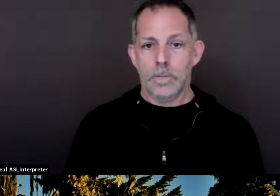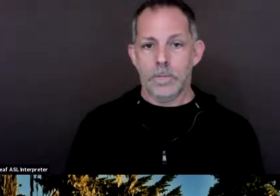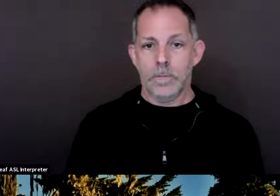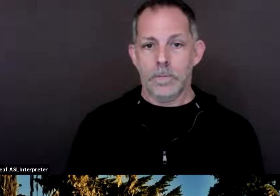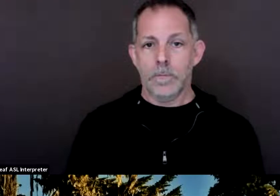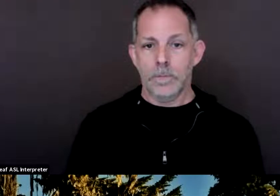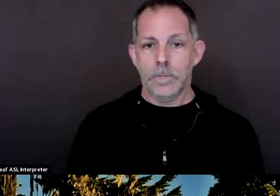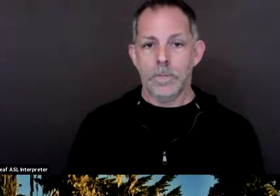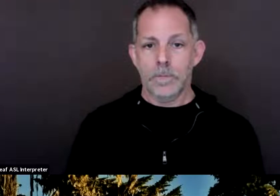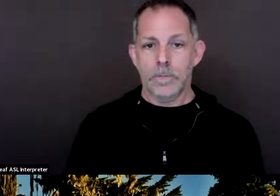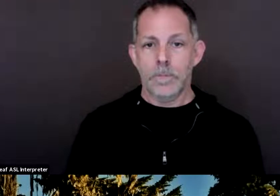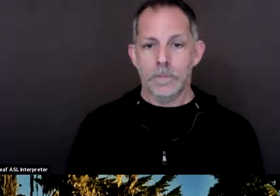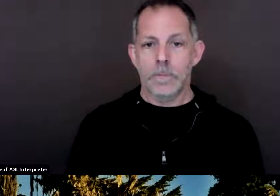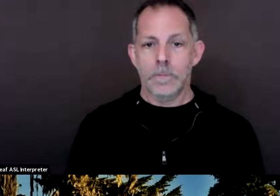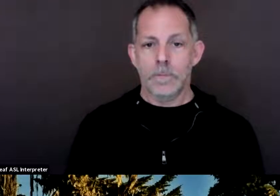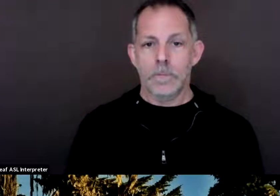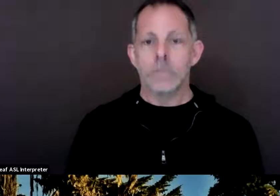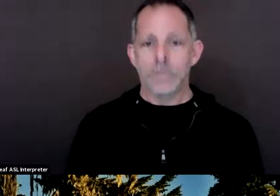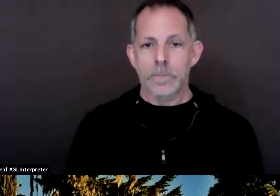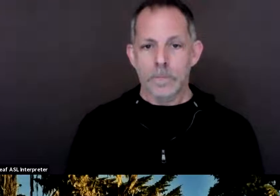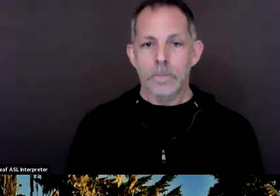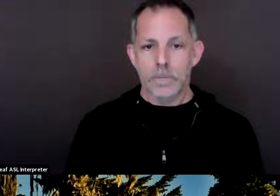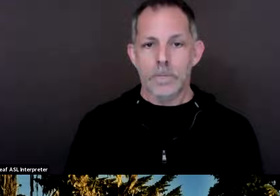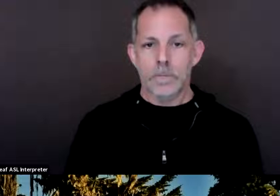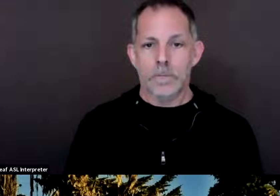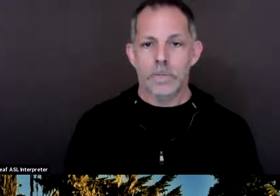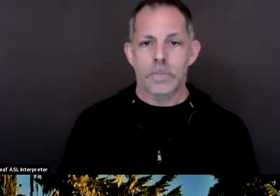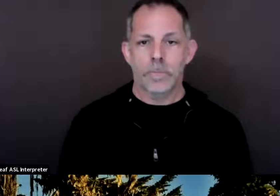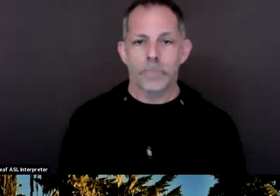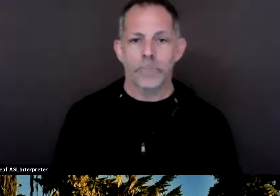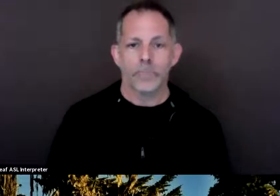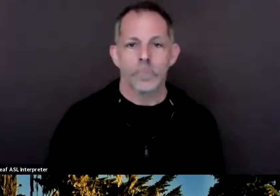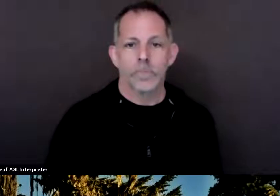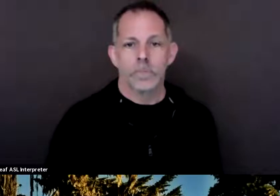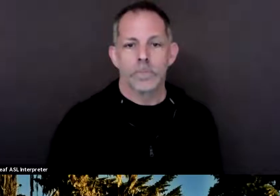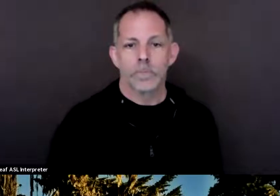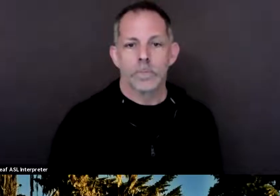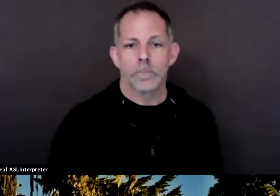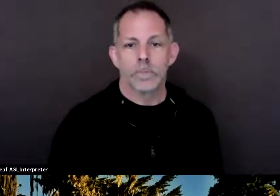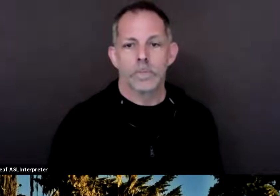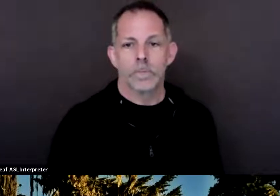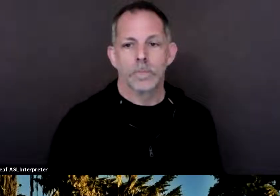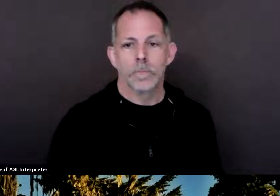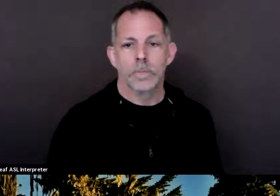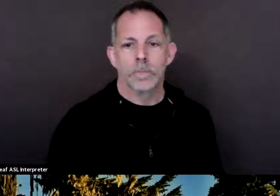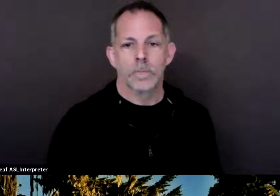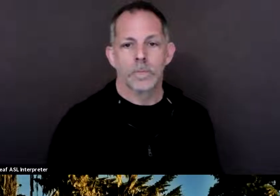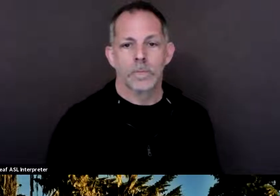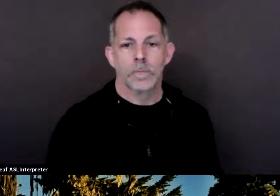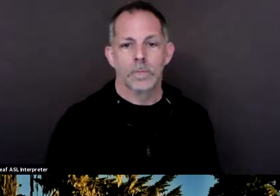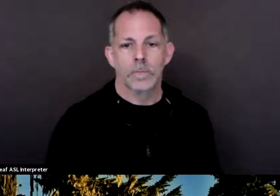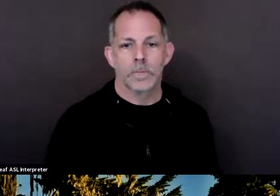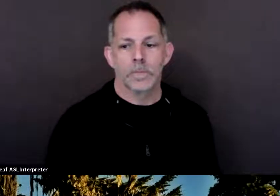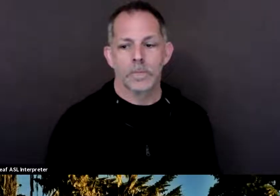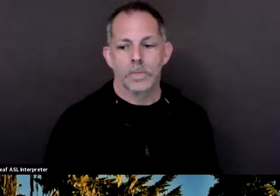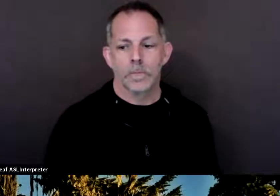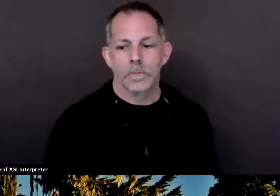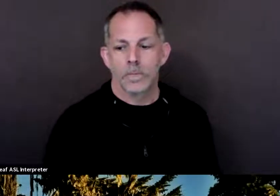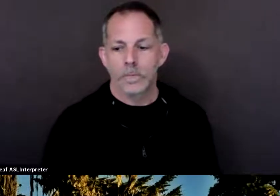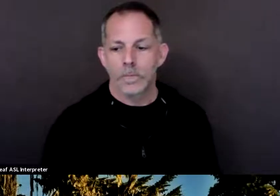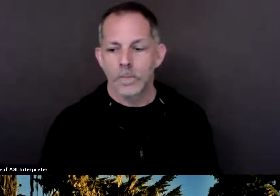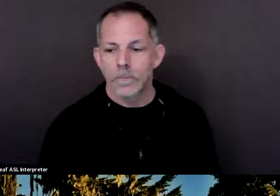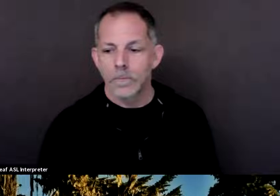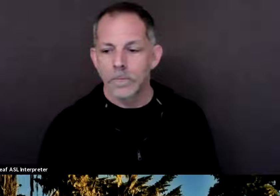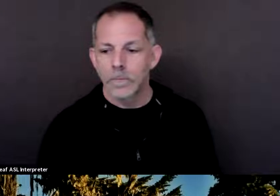of vaccine, but we're ready when more vaccine arrives. And with the vaccine we have, we feel very good about